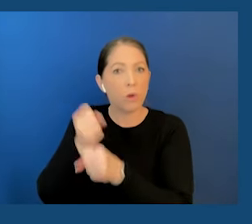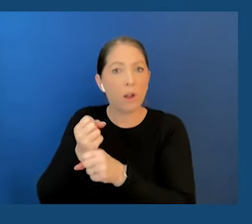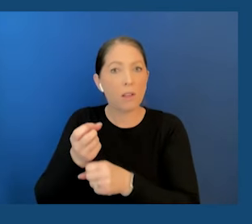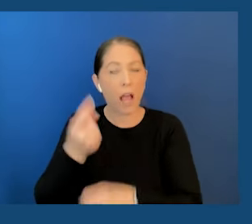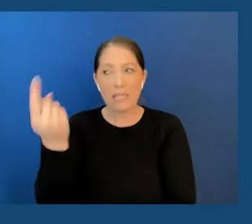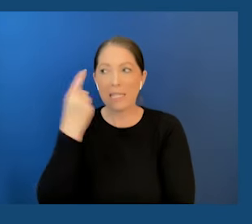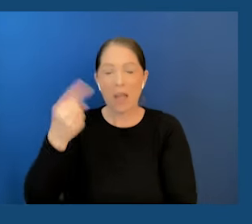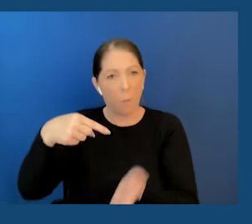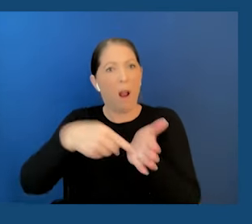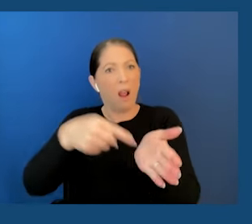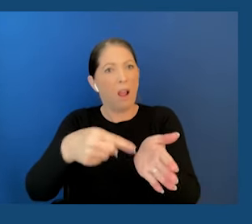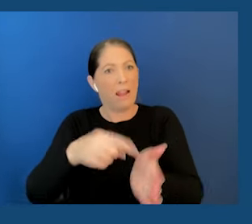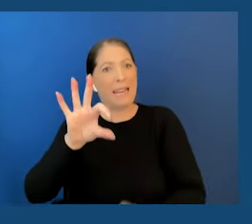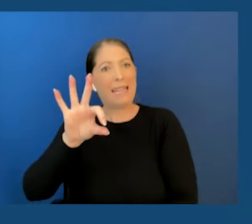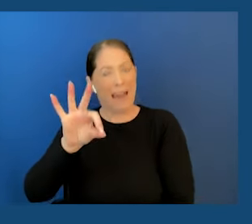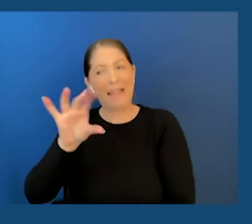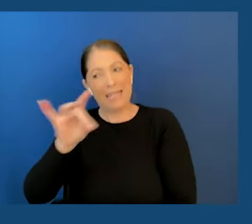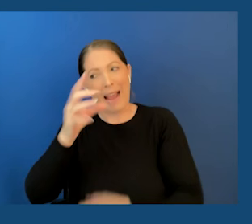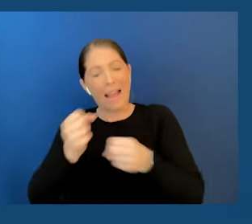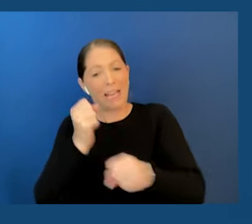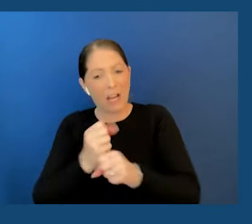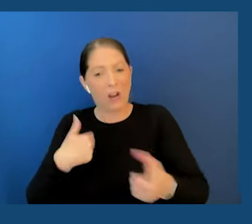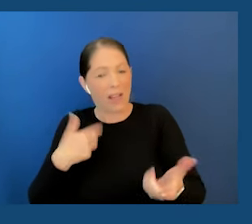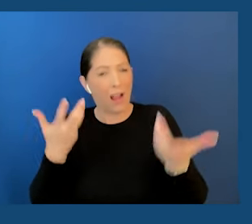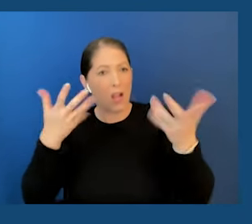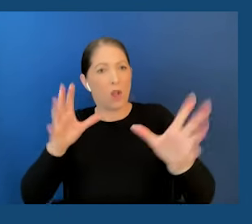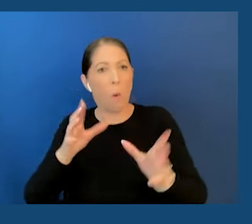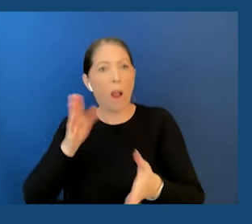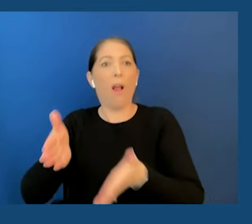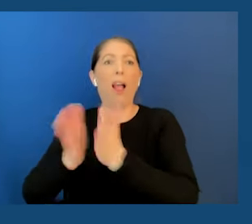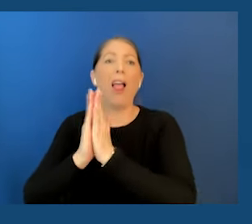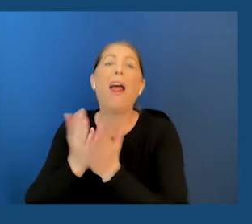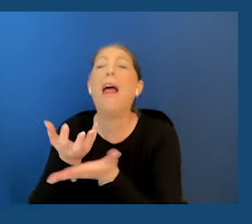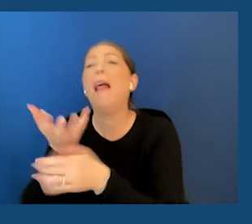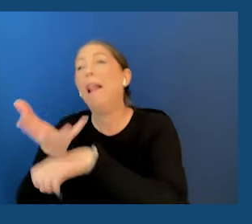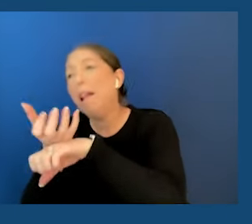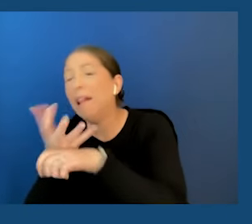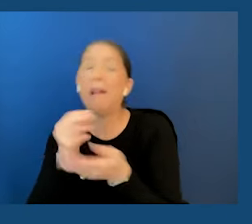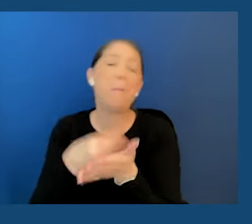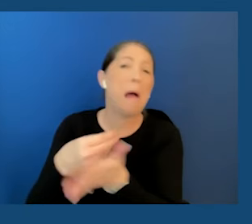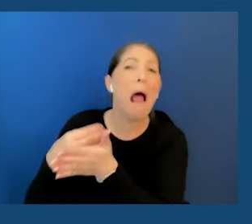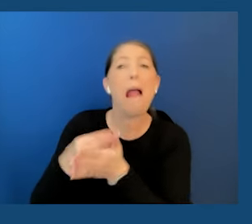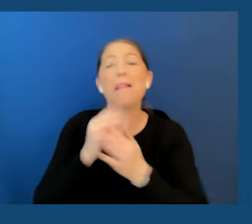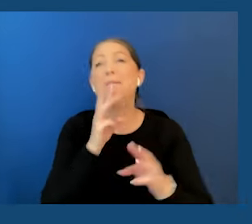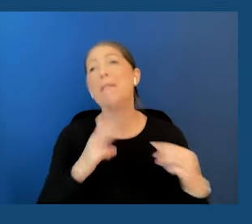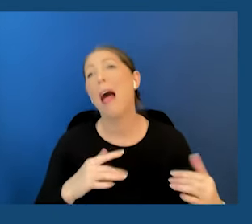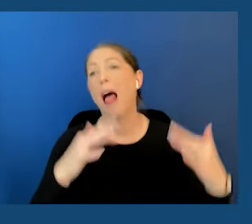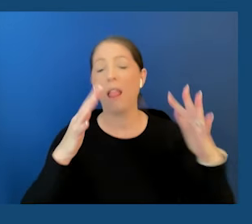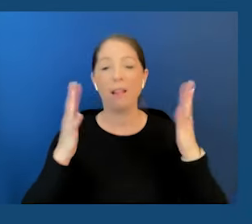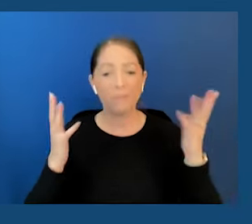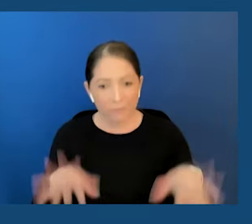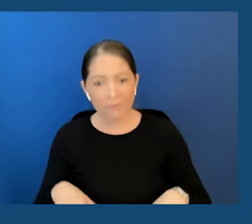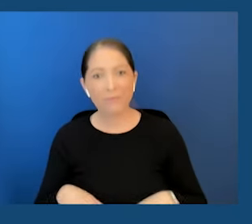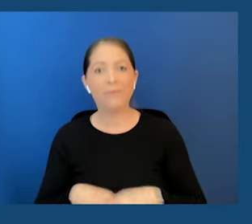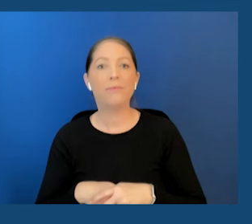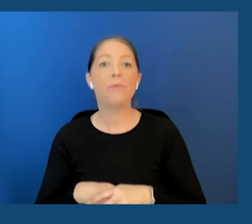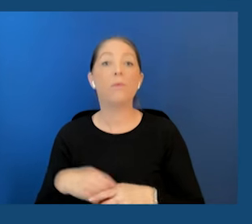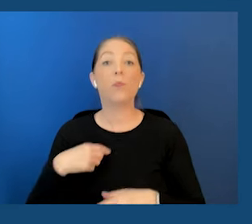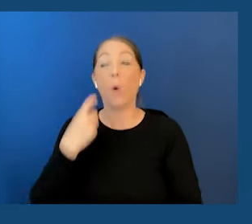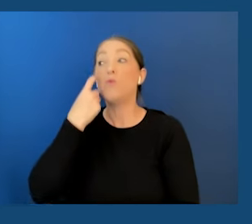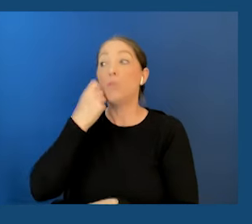of not asking FEMA for money for flooded areas. But, you know, we did just get approval for FEMA flooding this